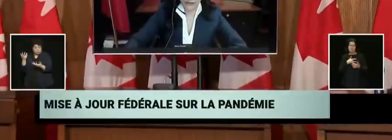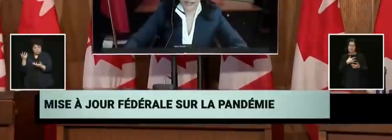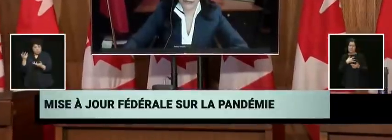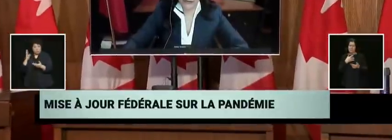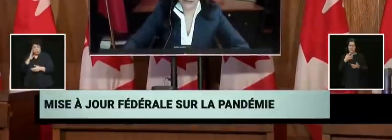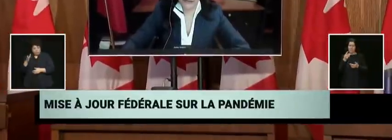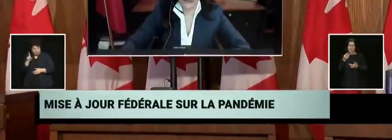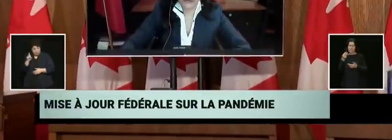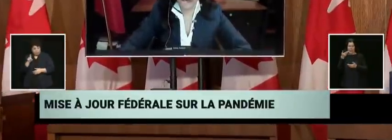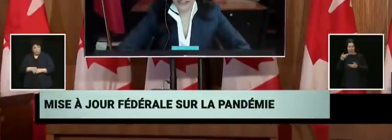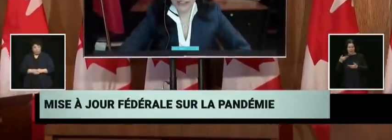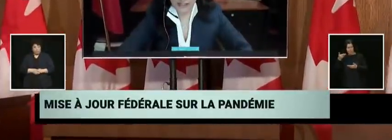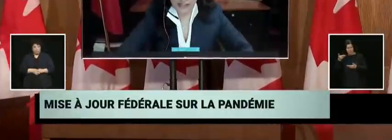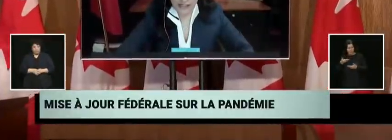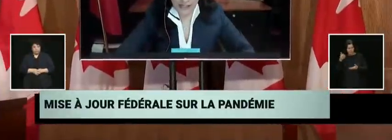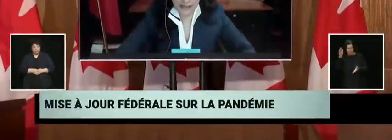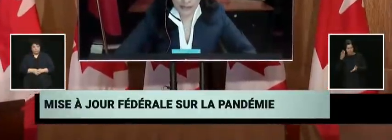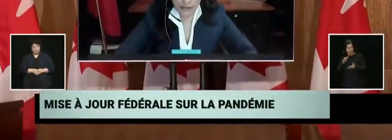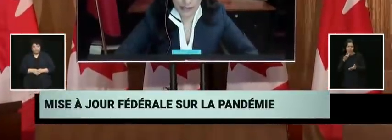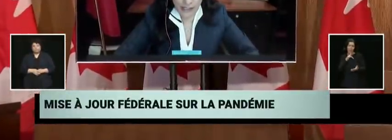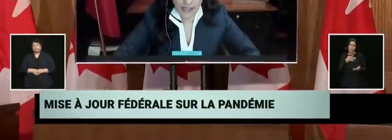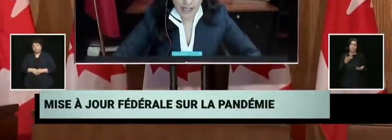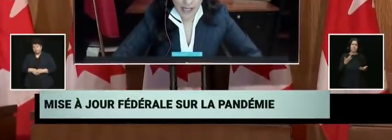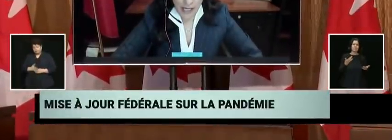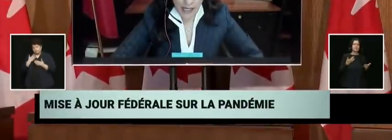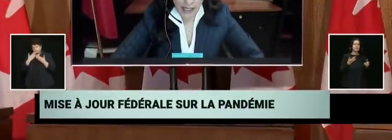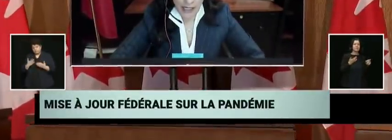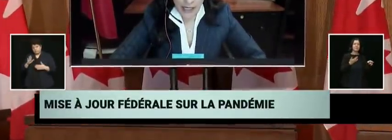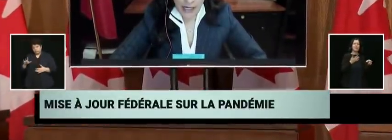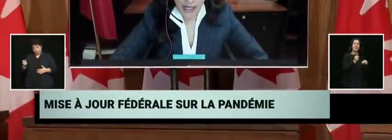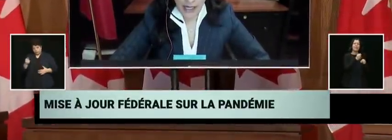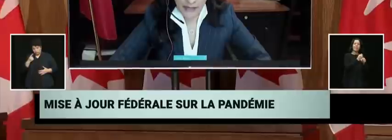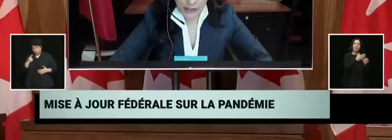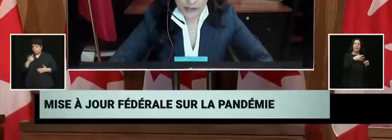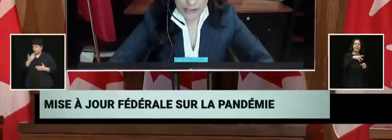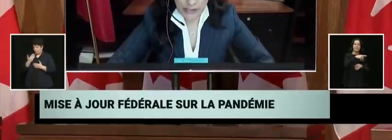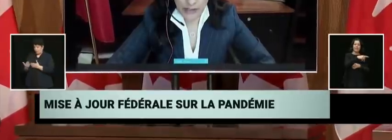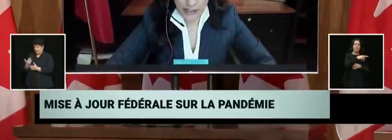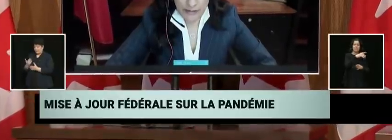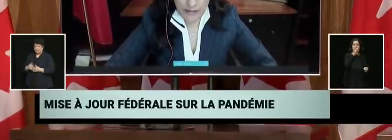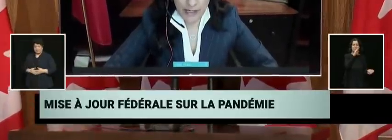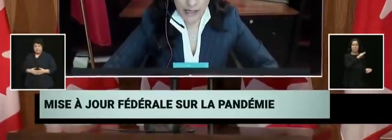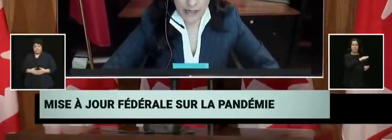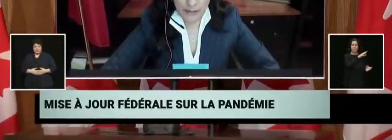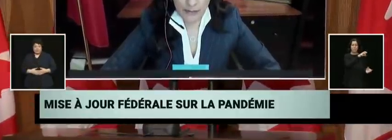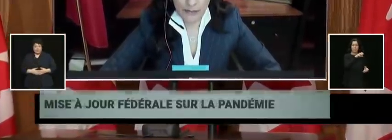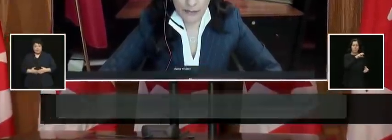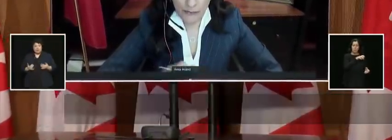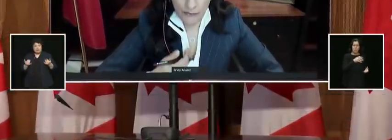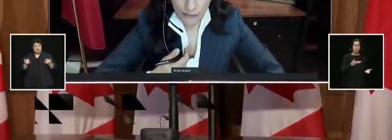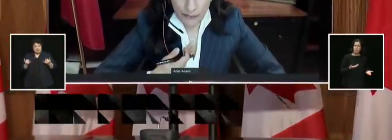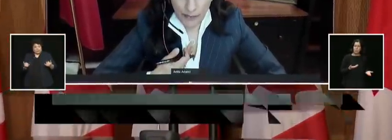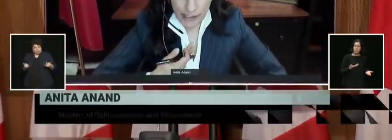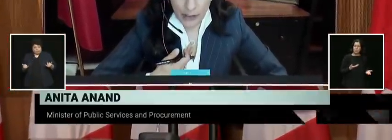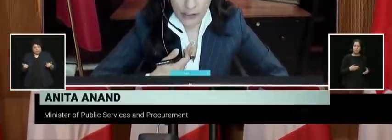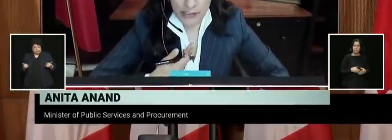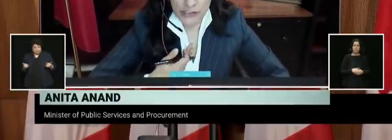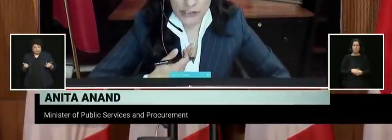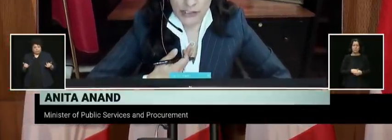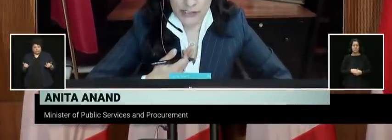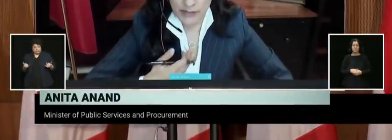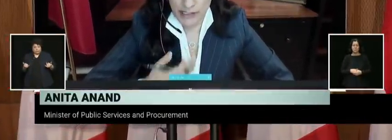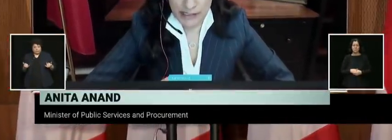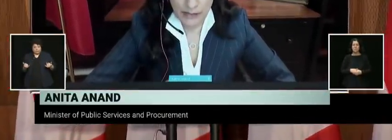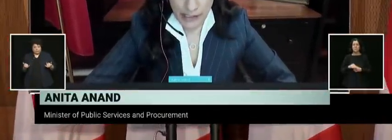Thank you so much for the question, and good morning. At the current time, my